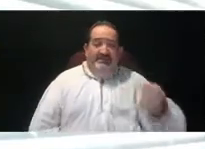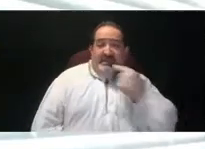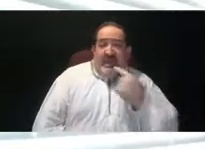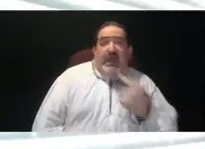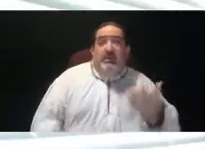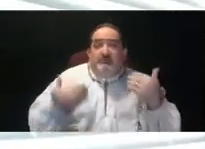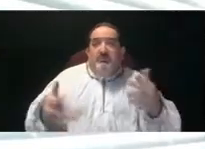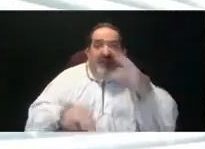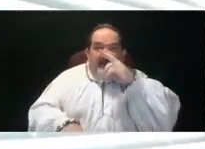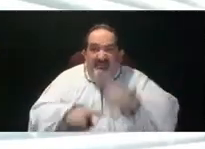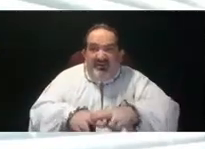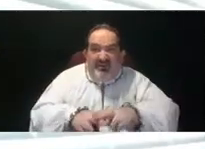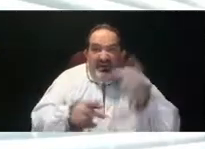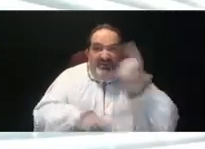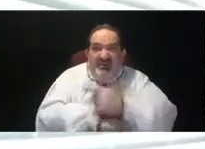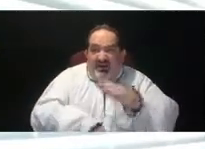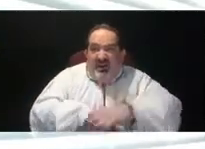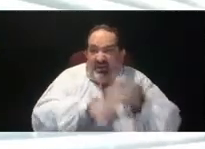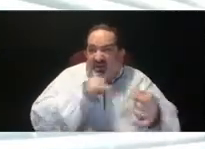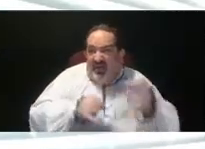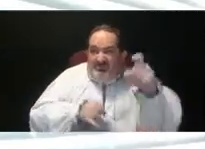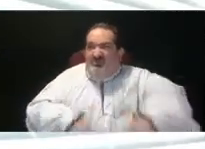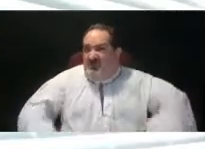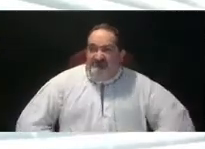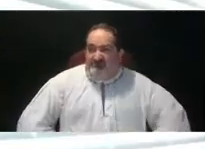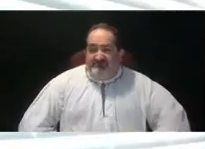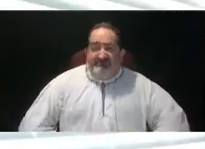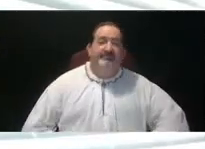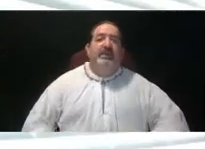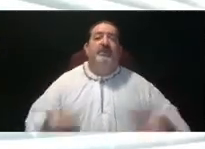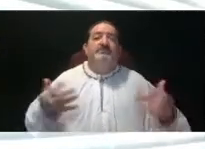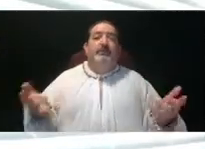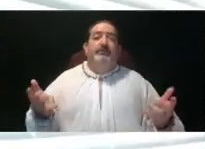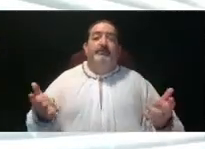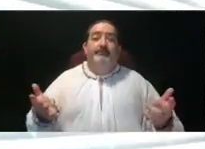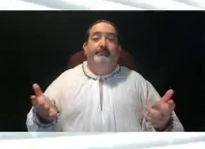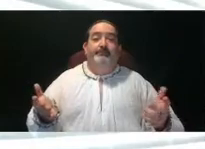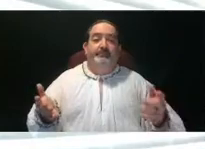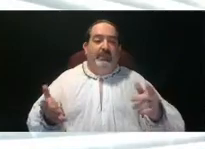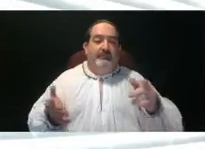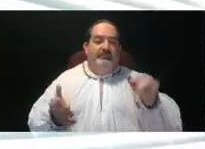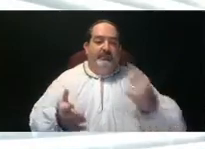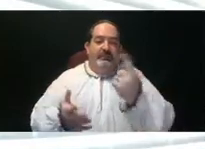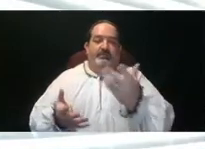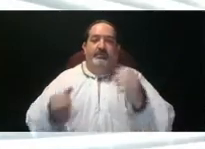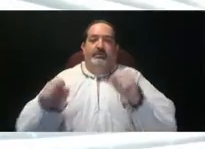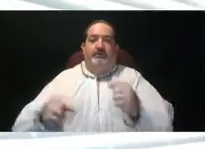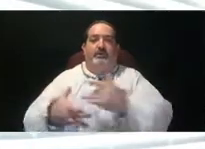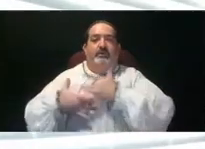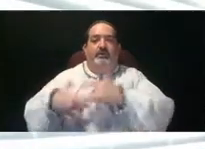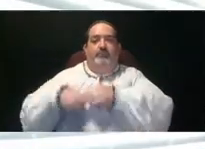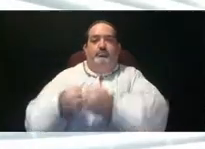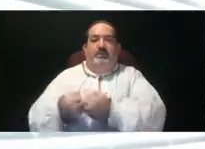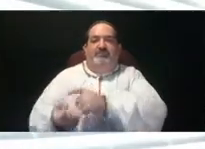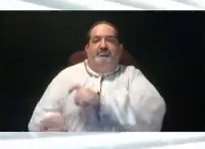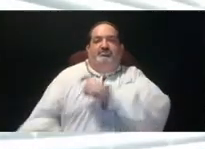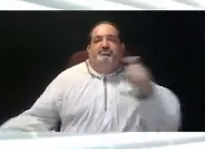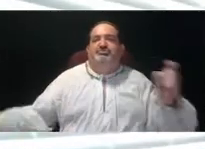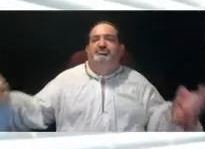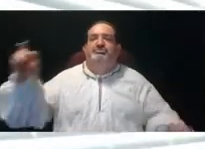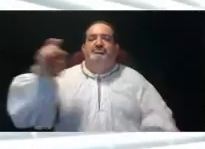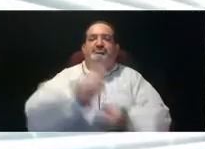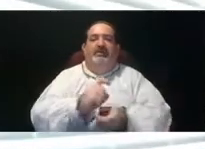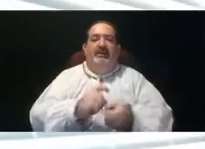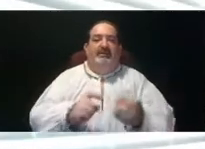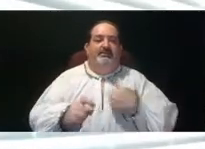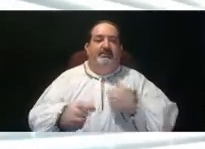don't we have a fun day online? And so he turned something that could have been a heartbreak into something that